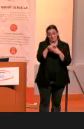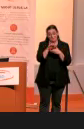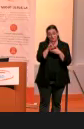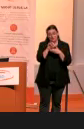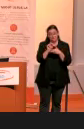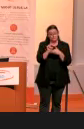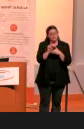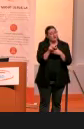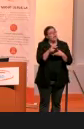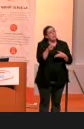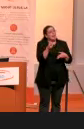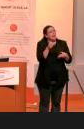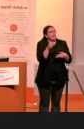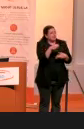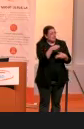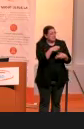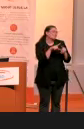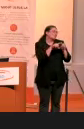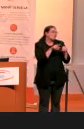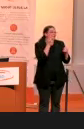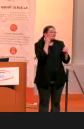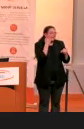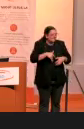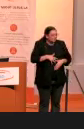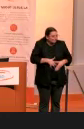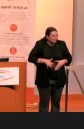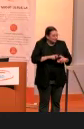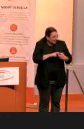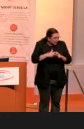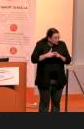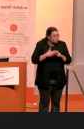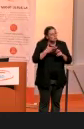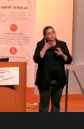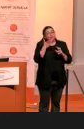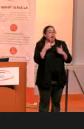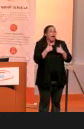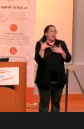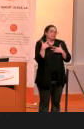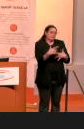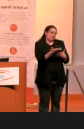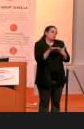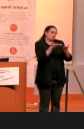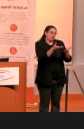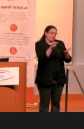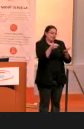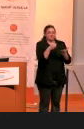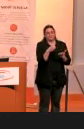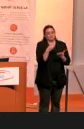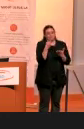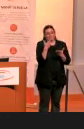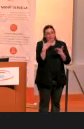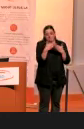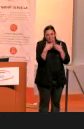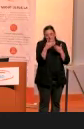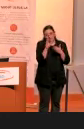of, GI issues. But in general, yes, I do recommend a baby aspirin